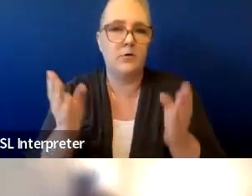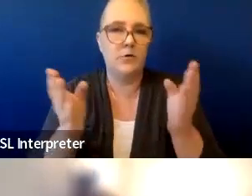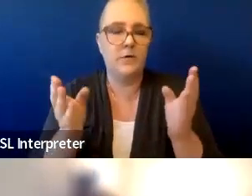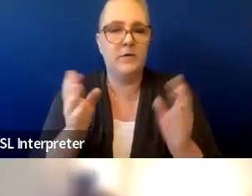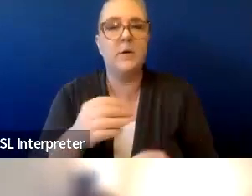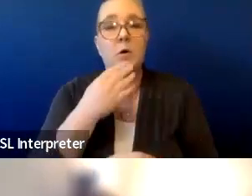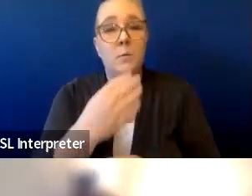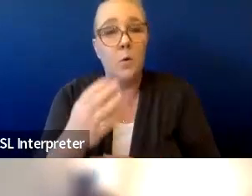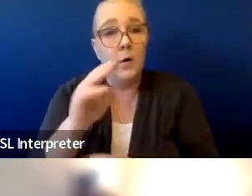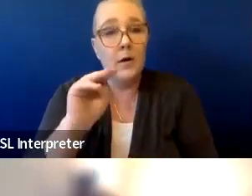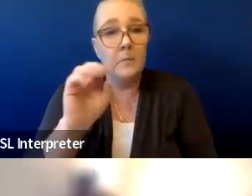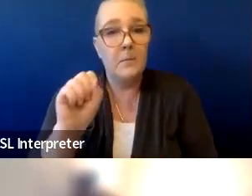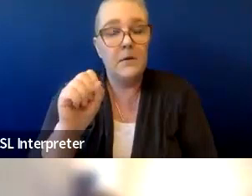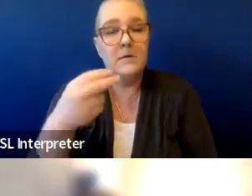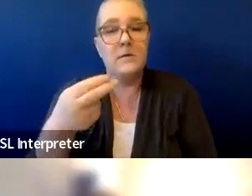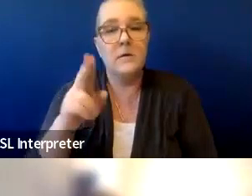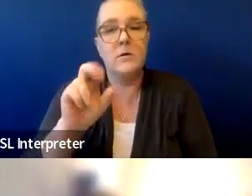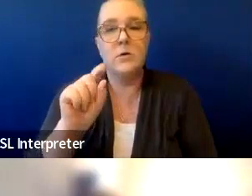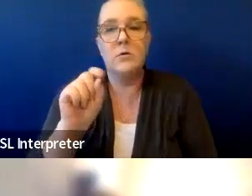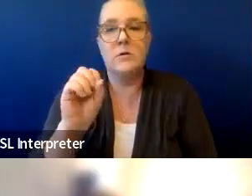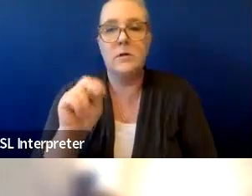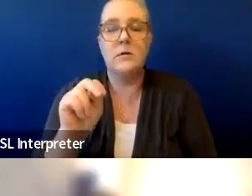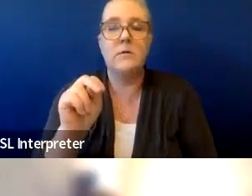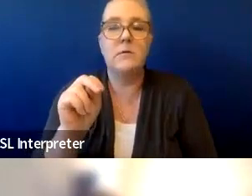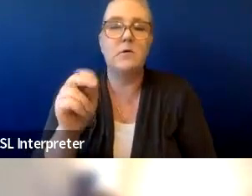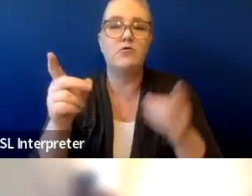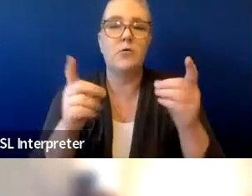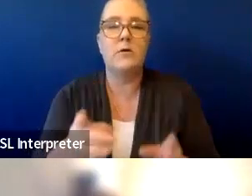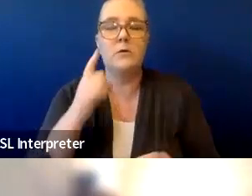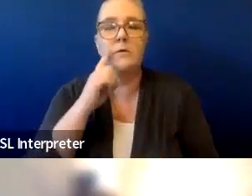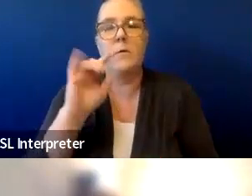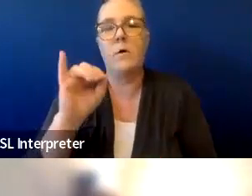Houston. Camelia is our director of clinical and intake.